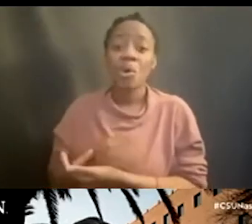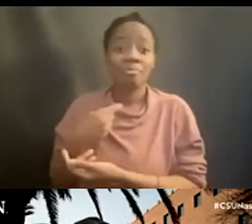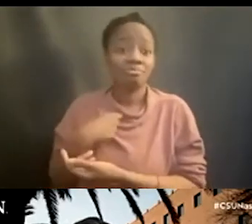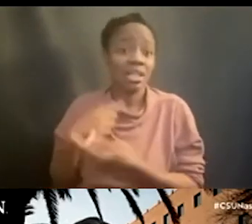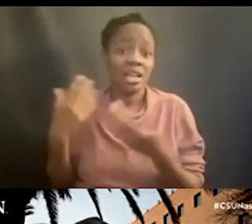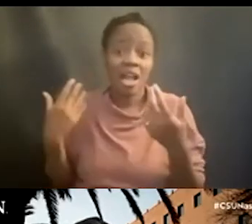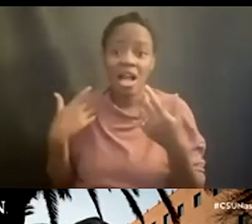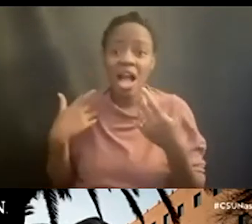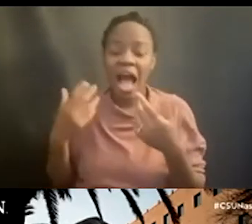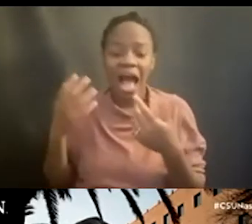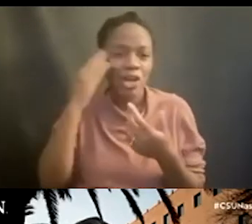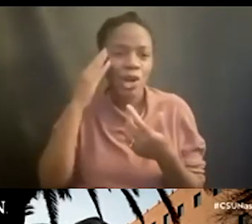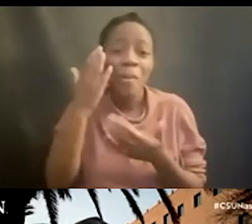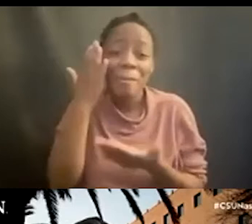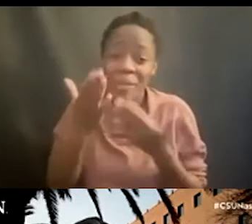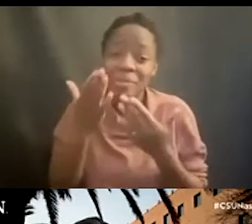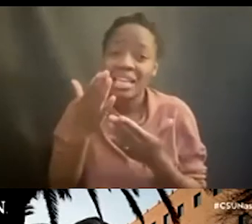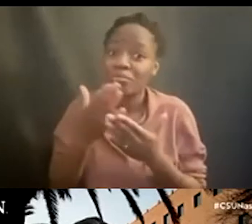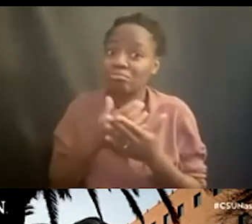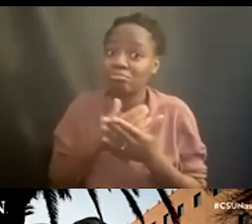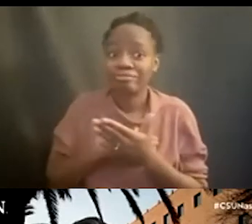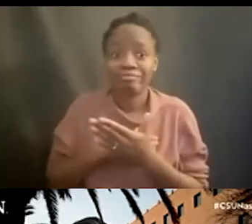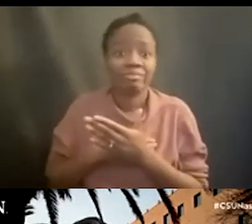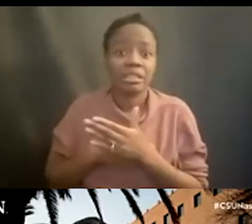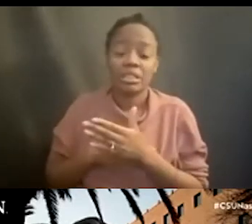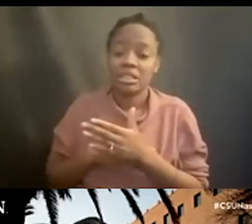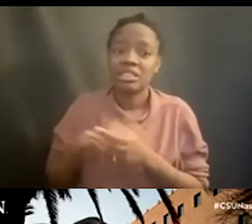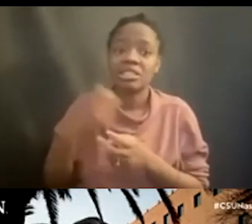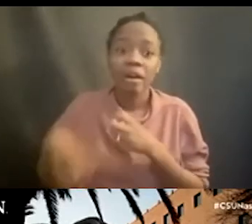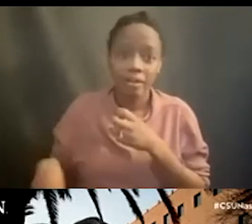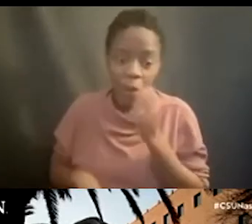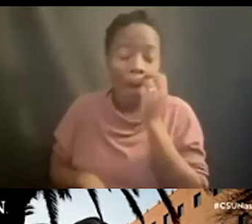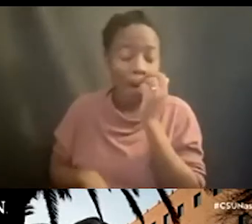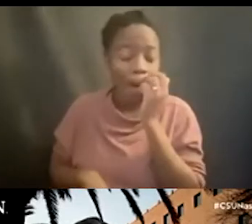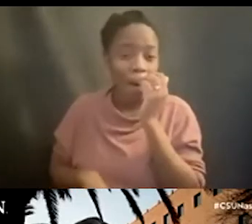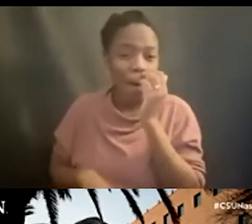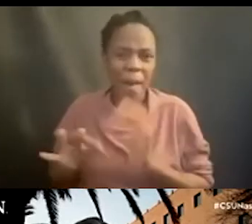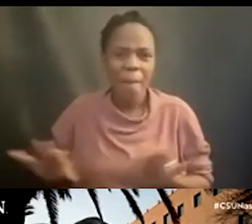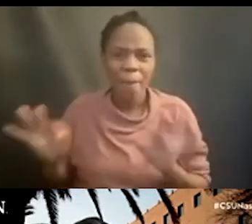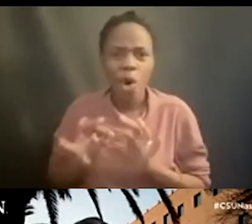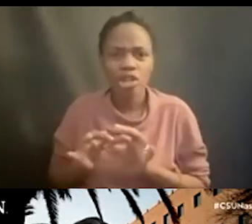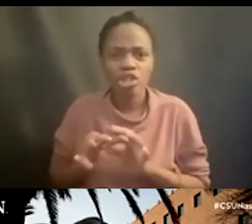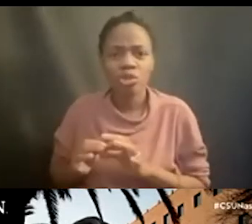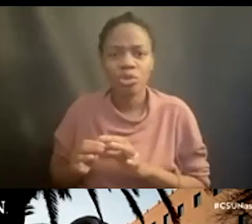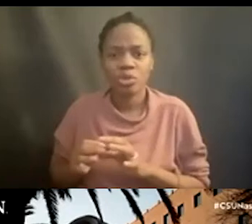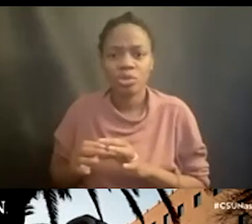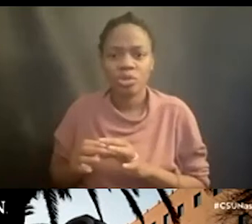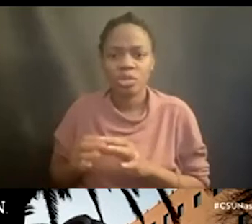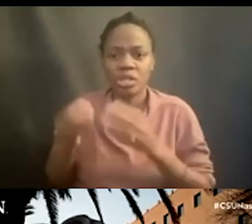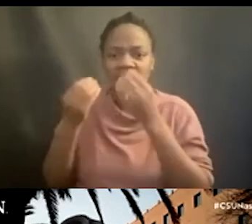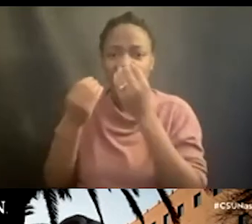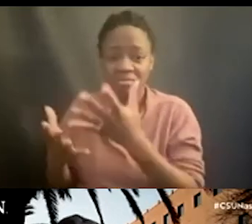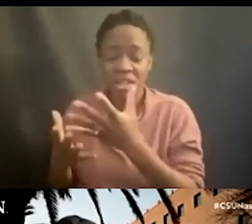how intense it must be. So we just have to remind our students that they're chingonas and